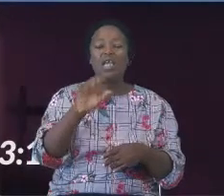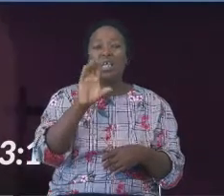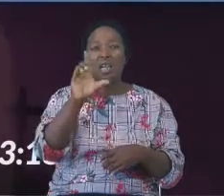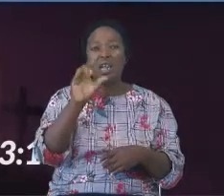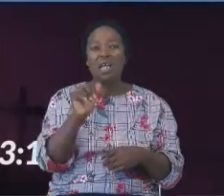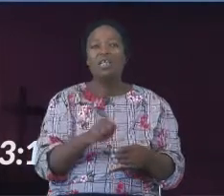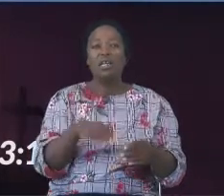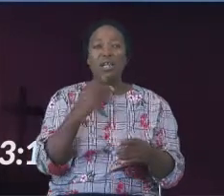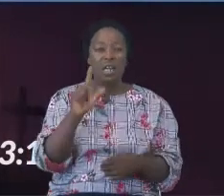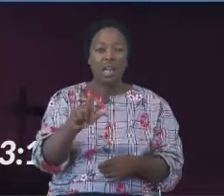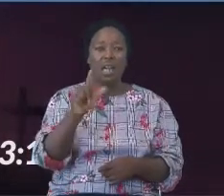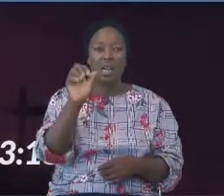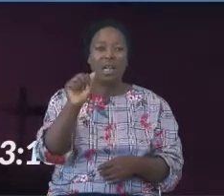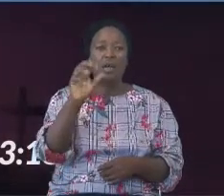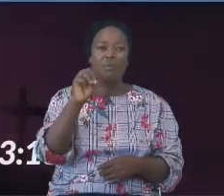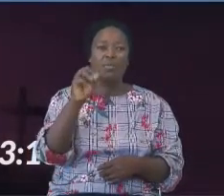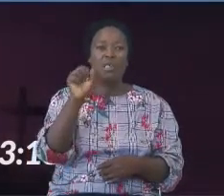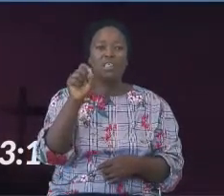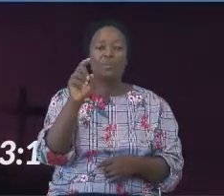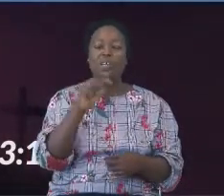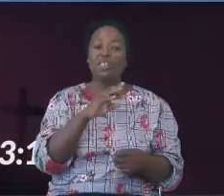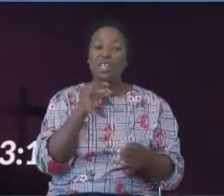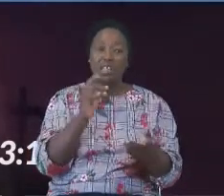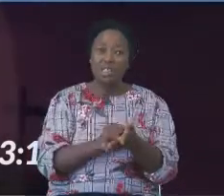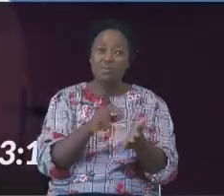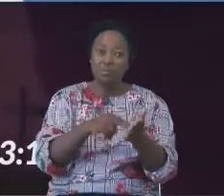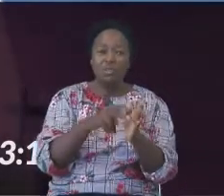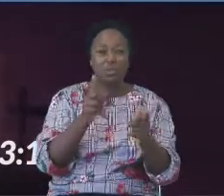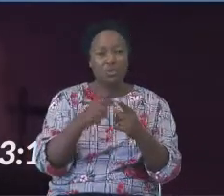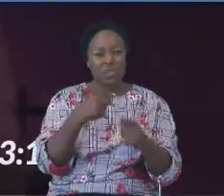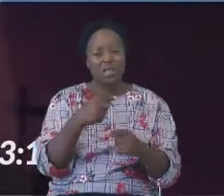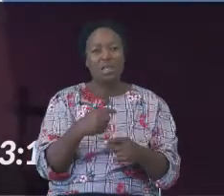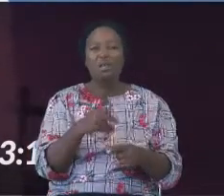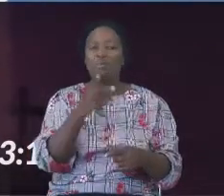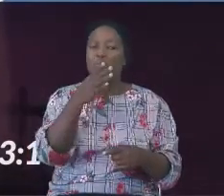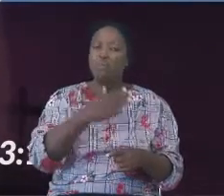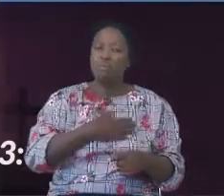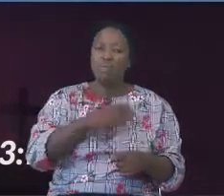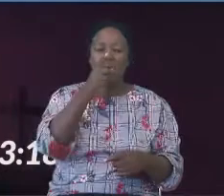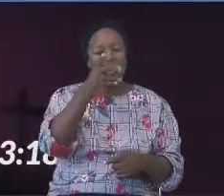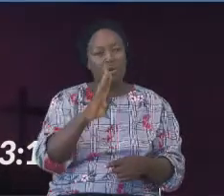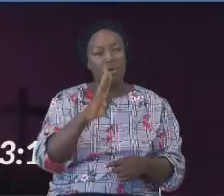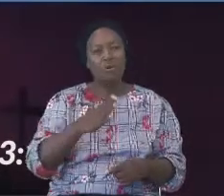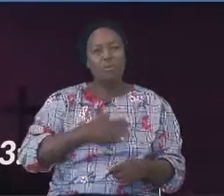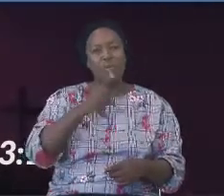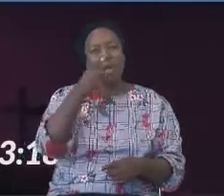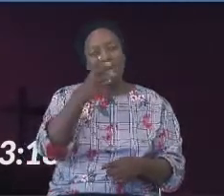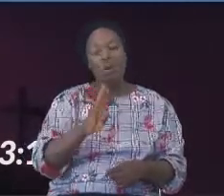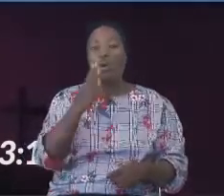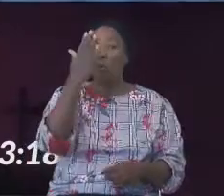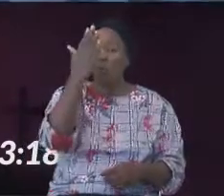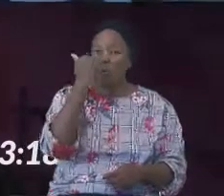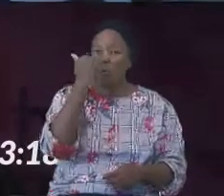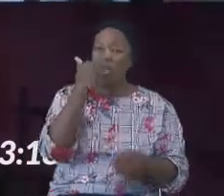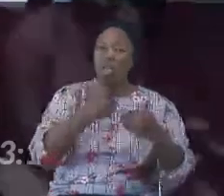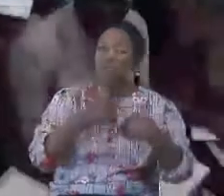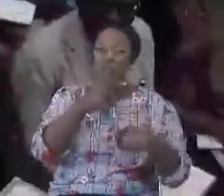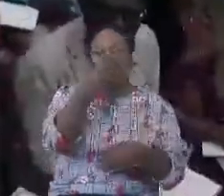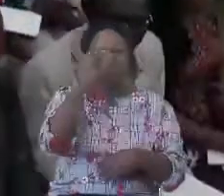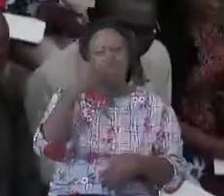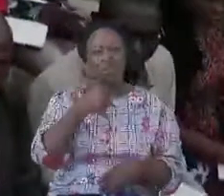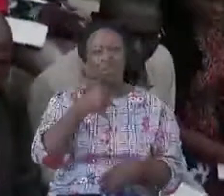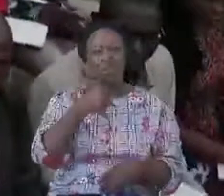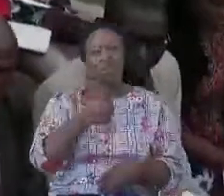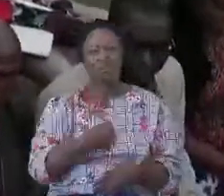voice saying, Eli, Eli, lama sabachthani? And that is to say, my God, my